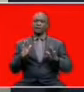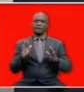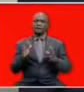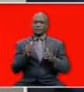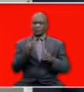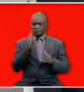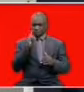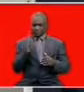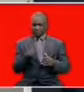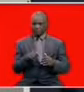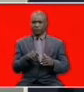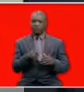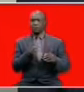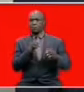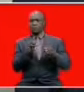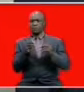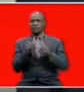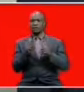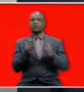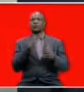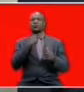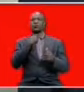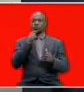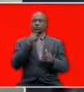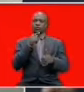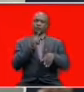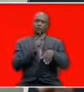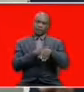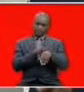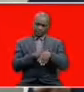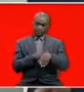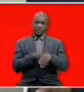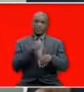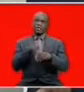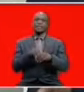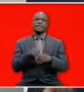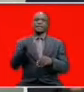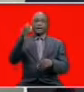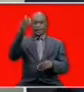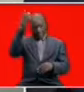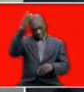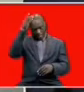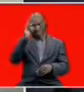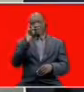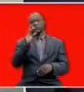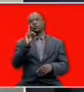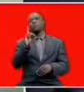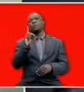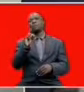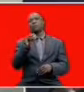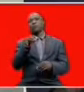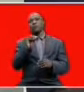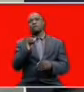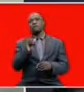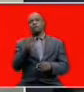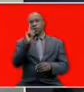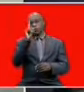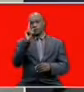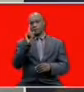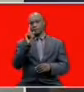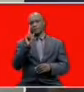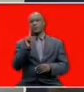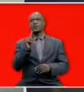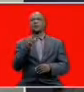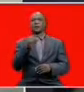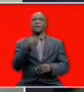measurable, adjustable, realistic, and caring time. But in the kingdom of God, the Bible says, Paul was writing, says, I